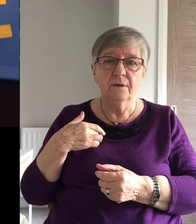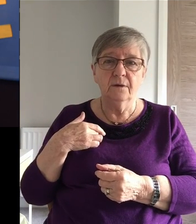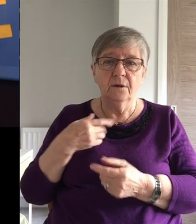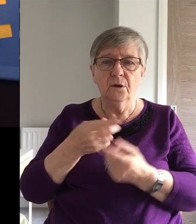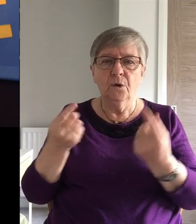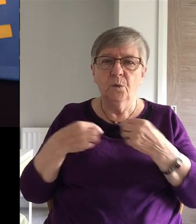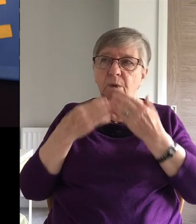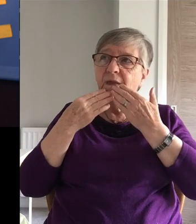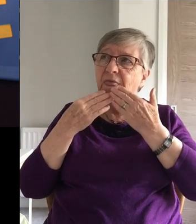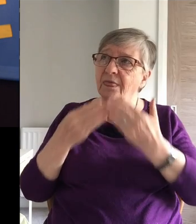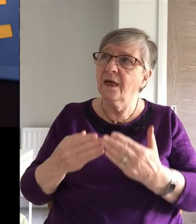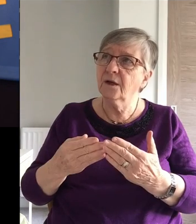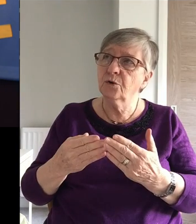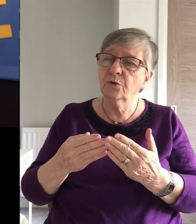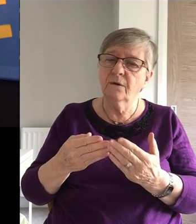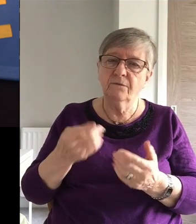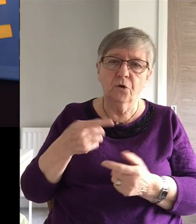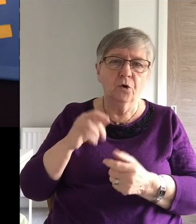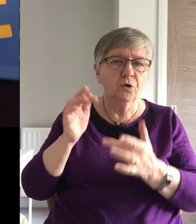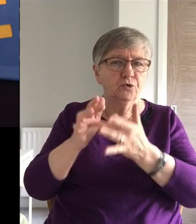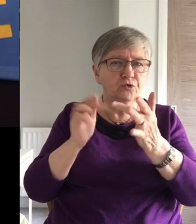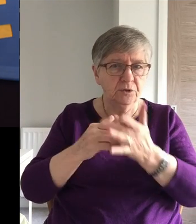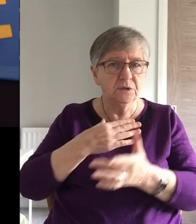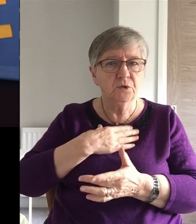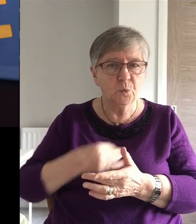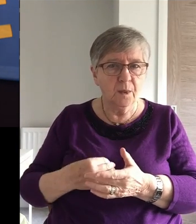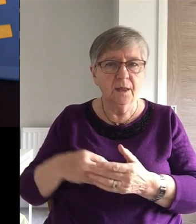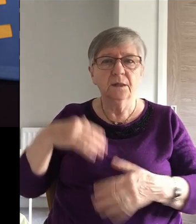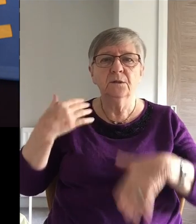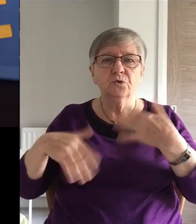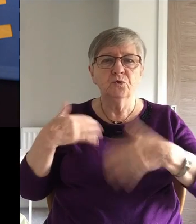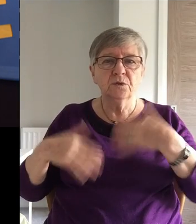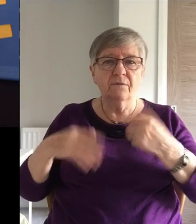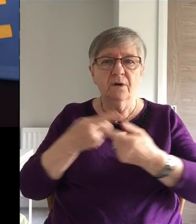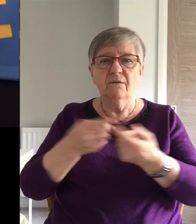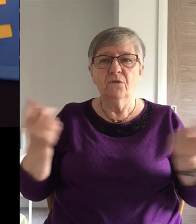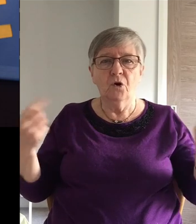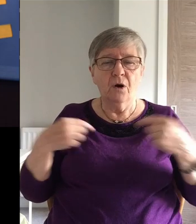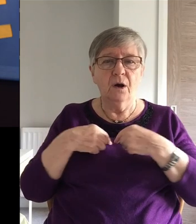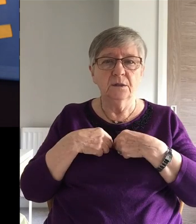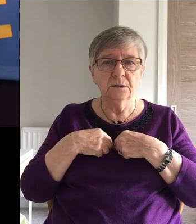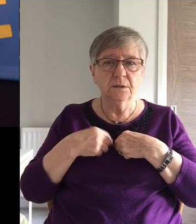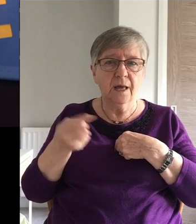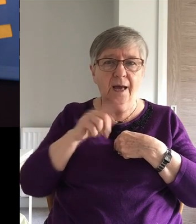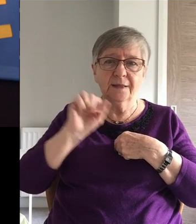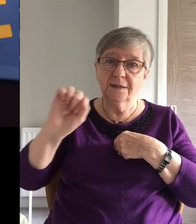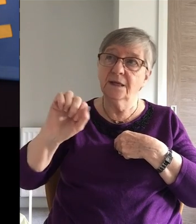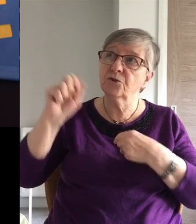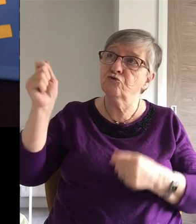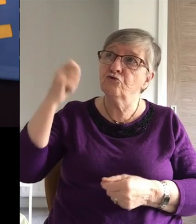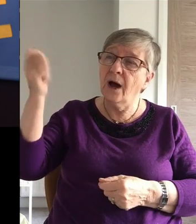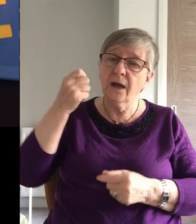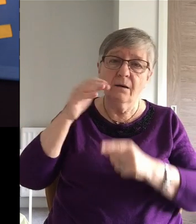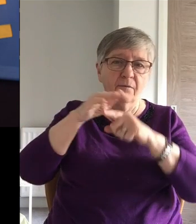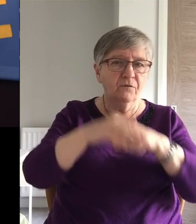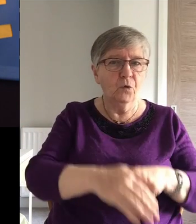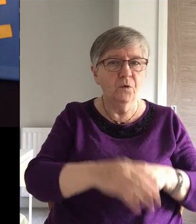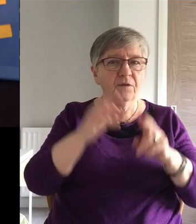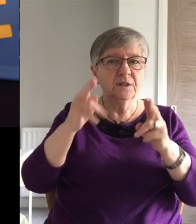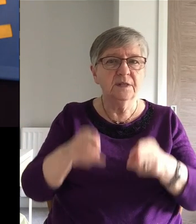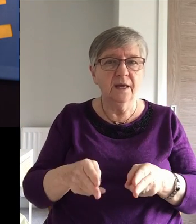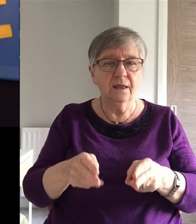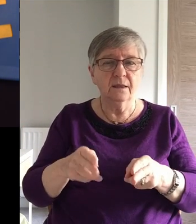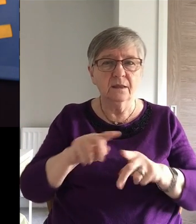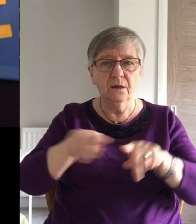We give you thanks for his willingness to suffer for us and his triumph over death. We